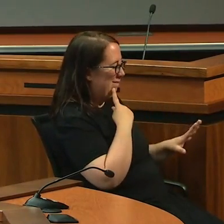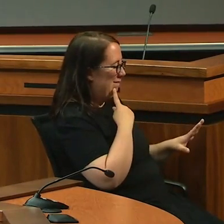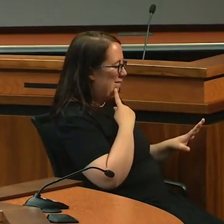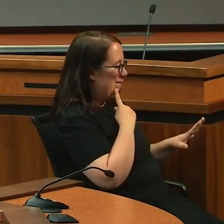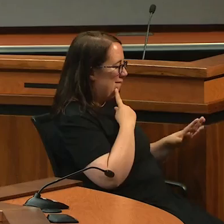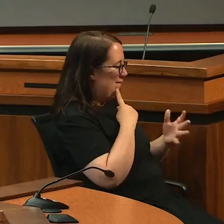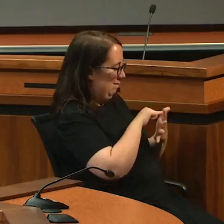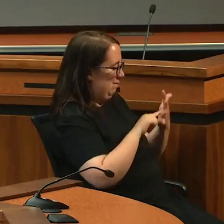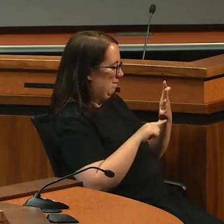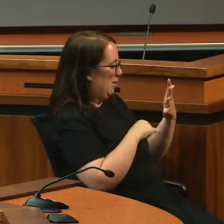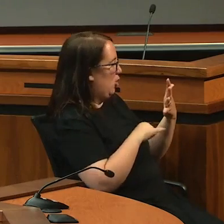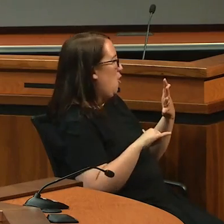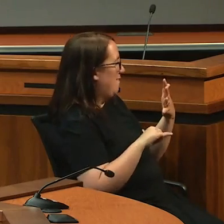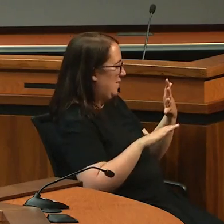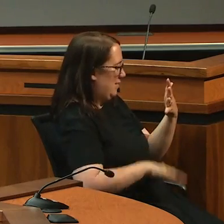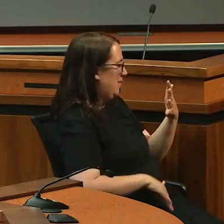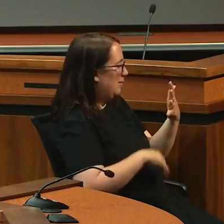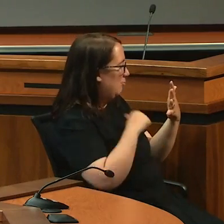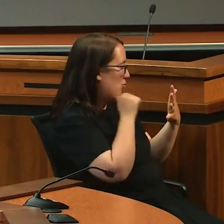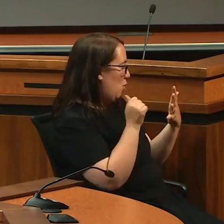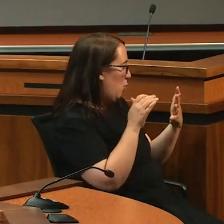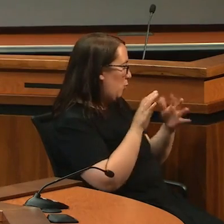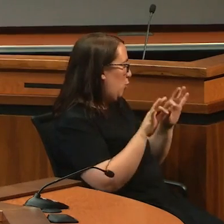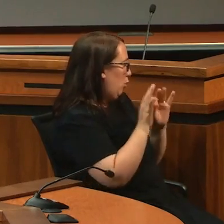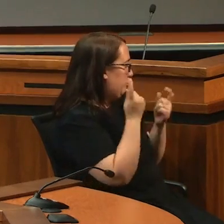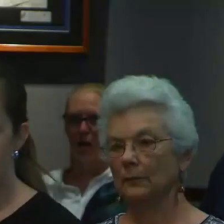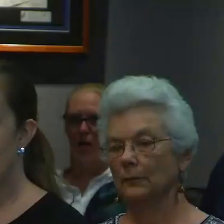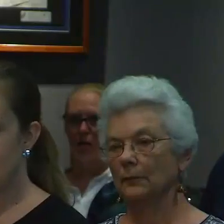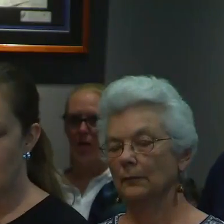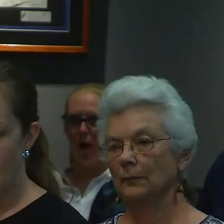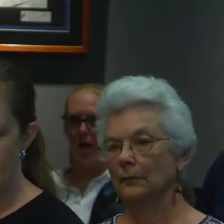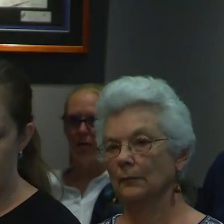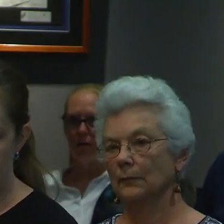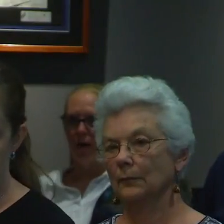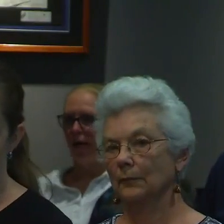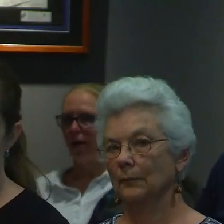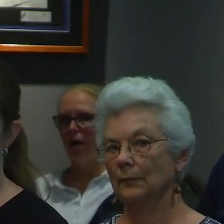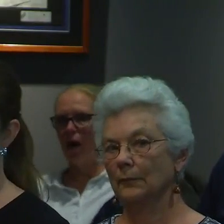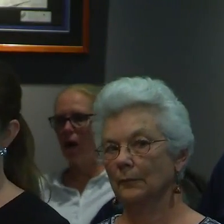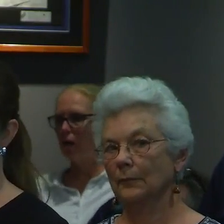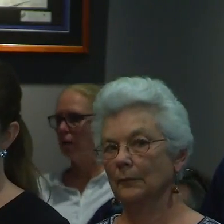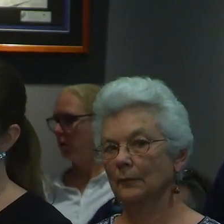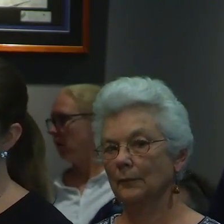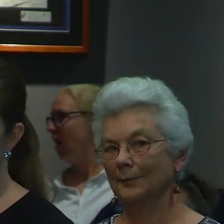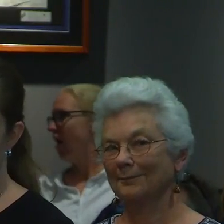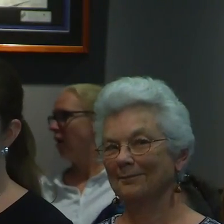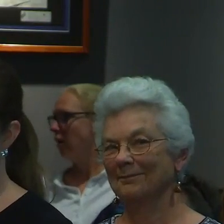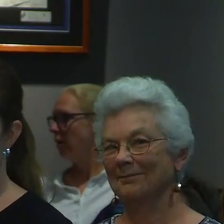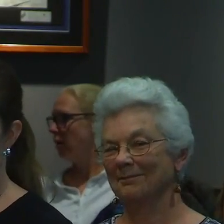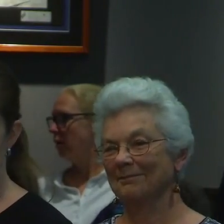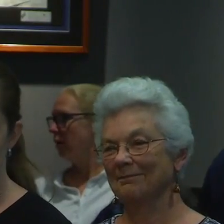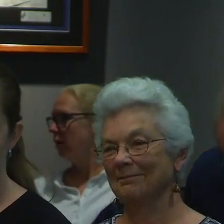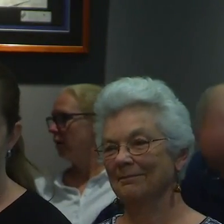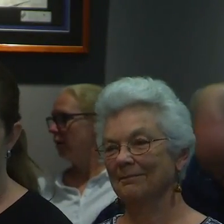choose this group and go with it and see what happens. Okay. Thank you. And then you mentioned cost-benefit analysis pretty quickly